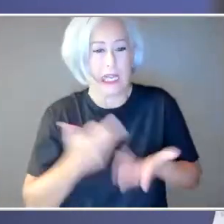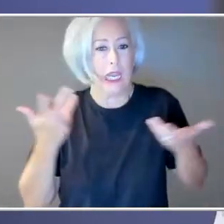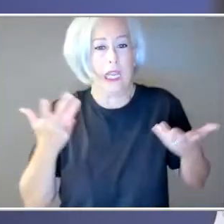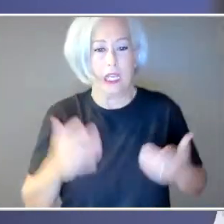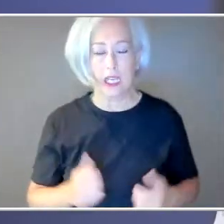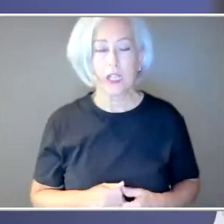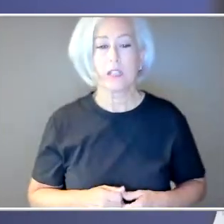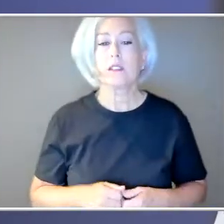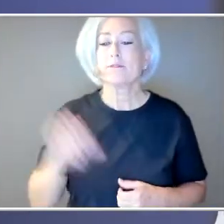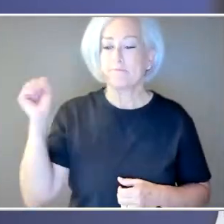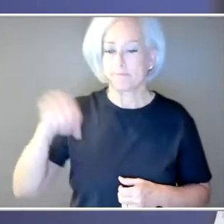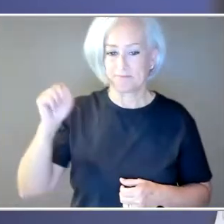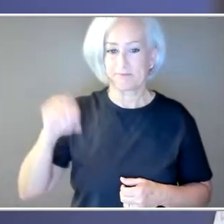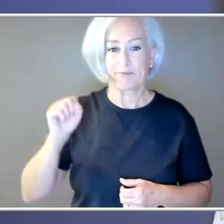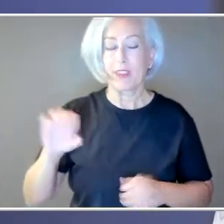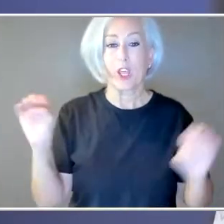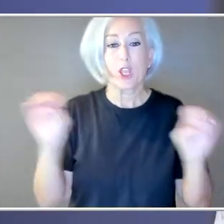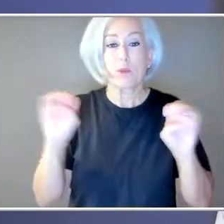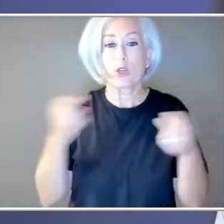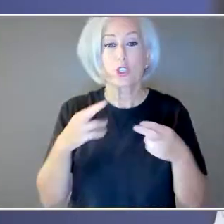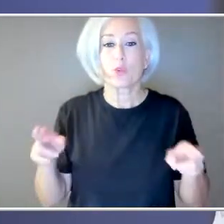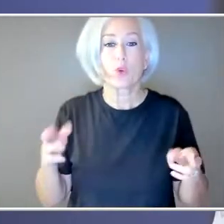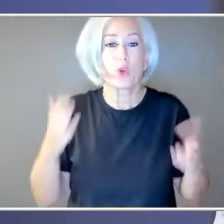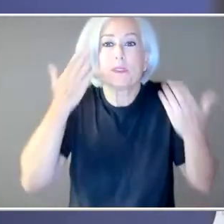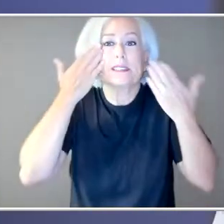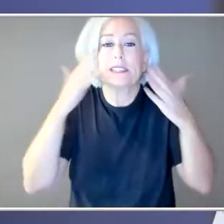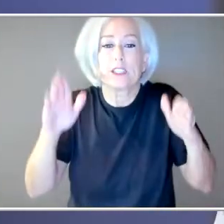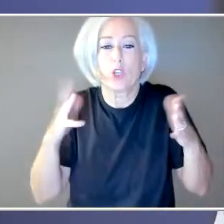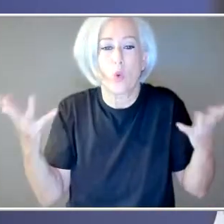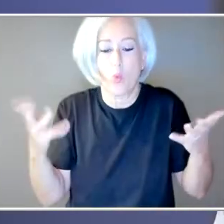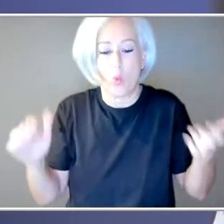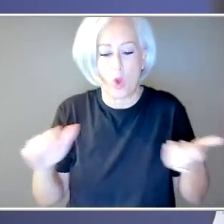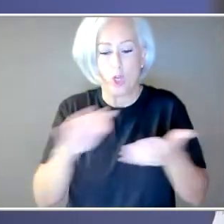room at the hospital didn't know what was causing it.